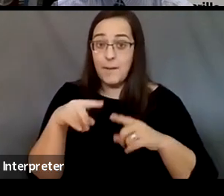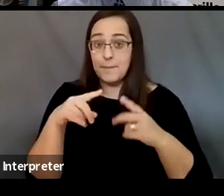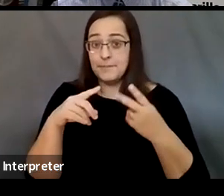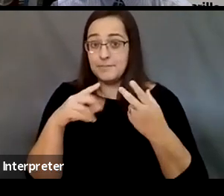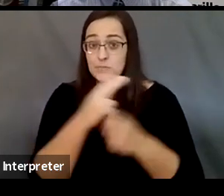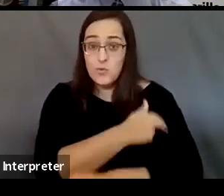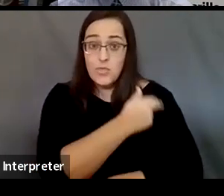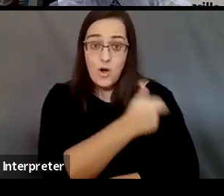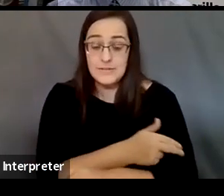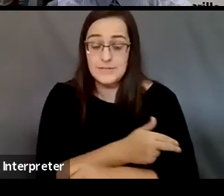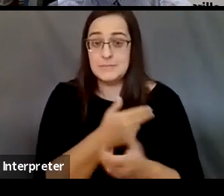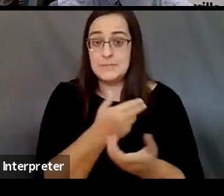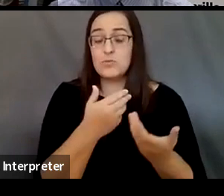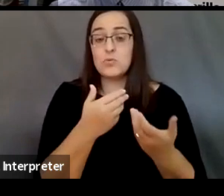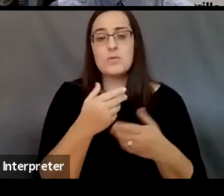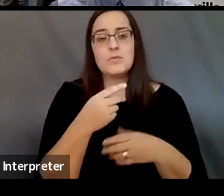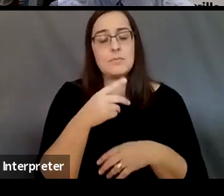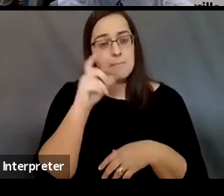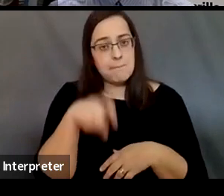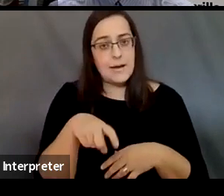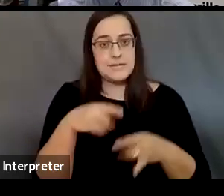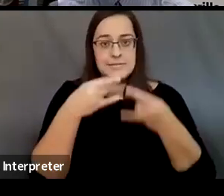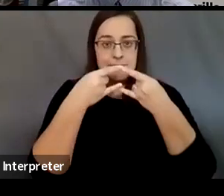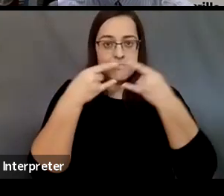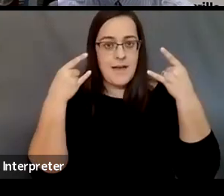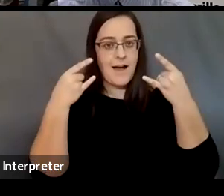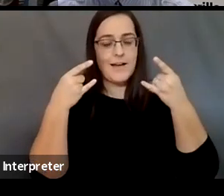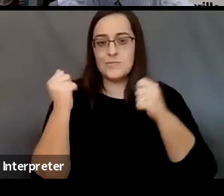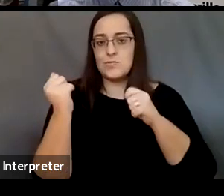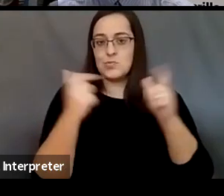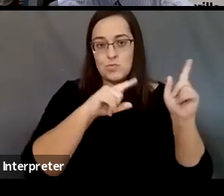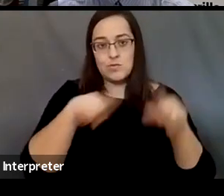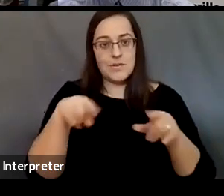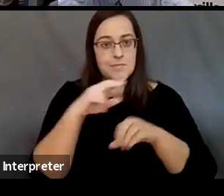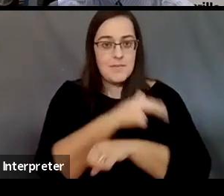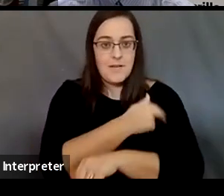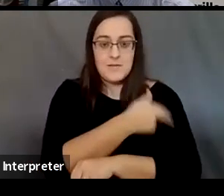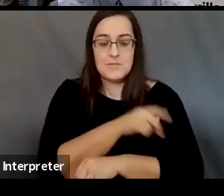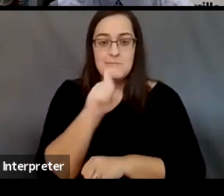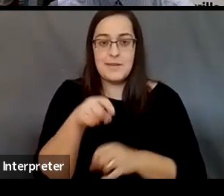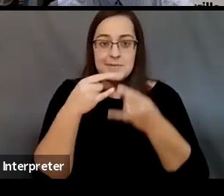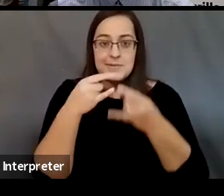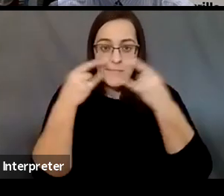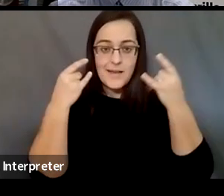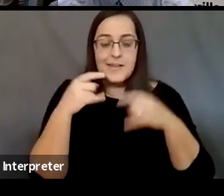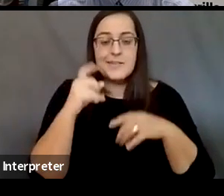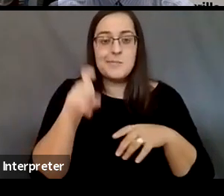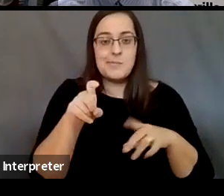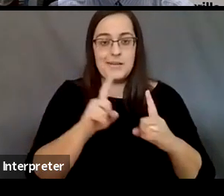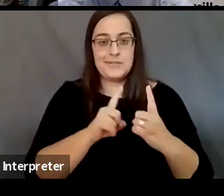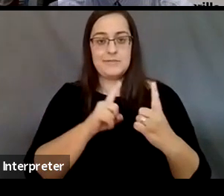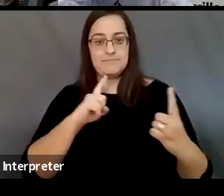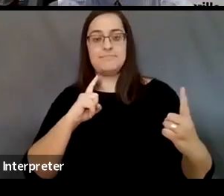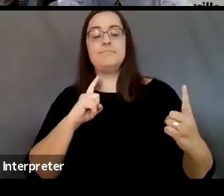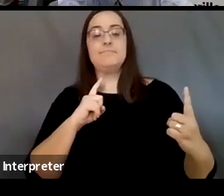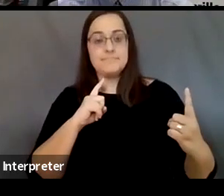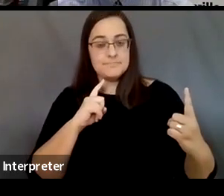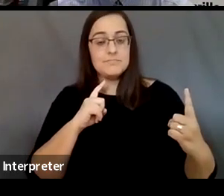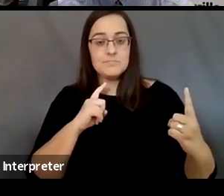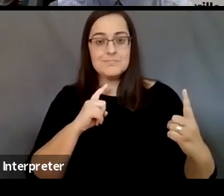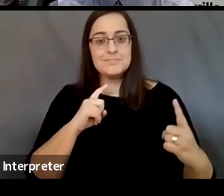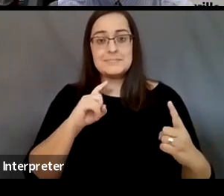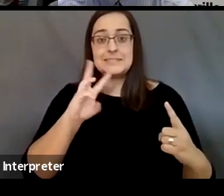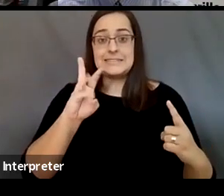that may be admitted, that masking is essential, that attempting to socially distance a minimum of 6